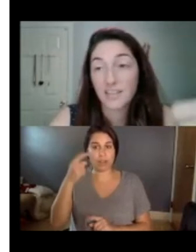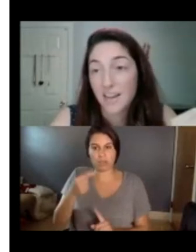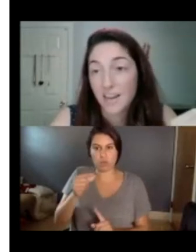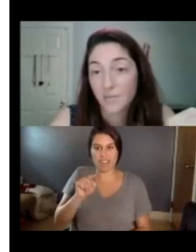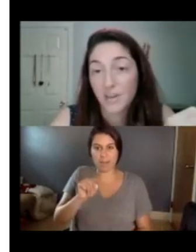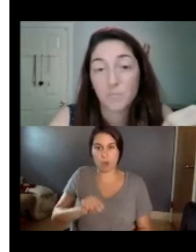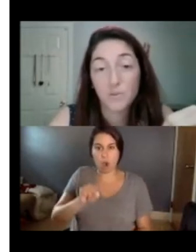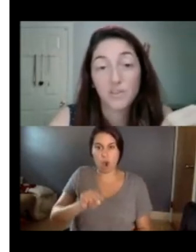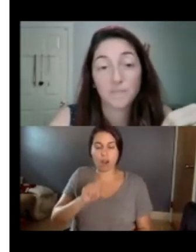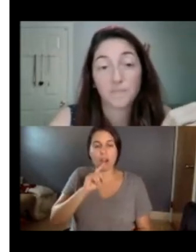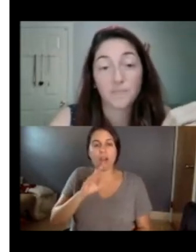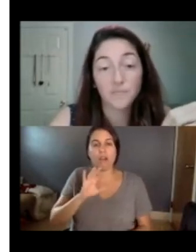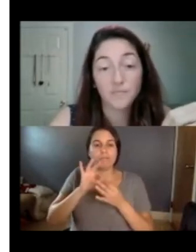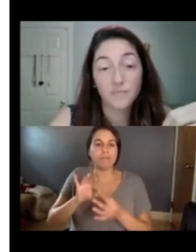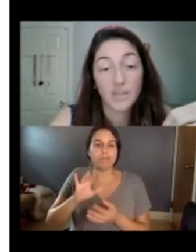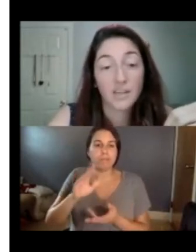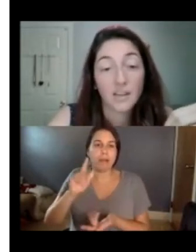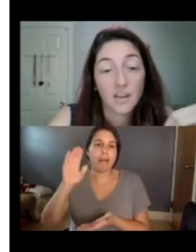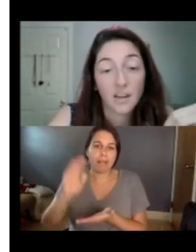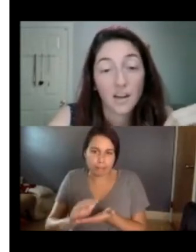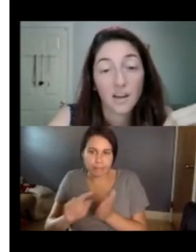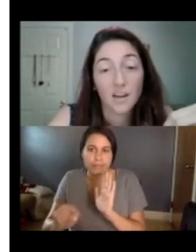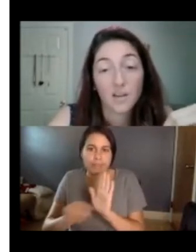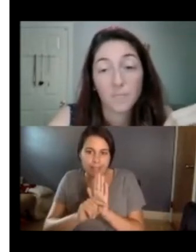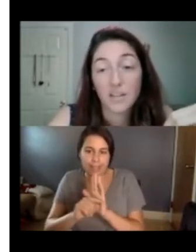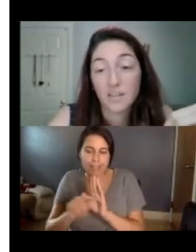with less negative waking mood.